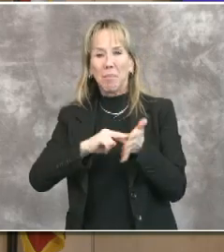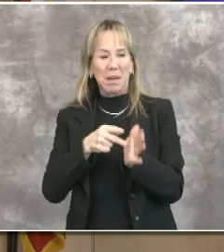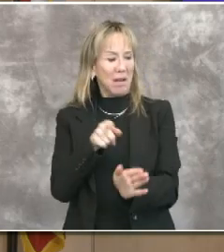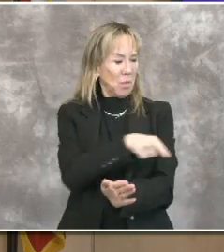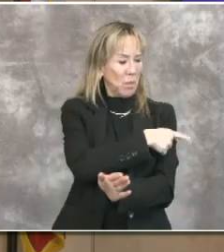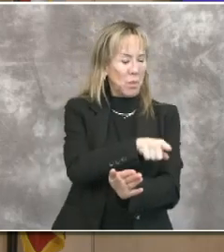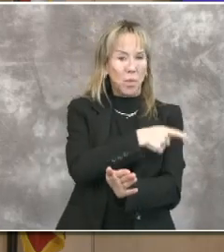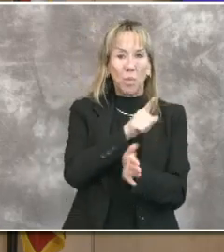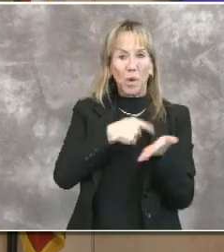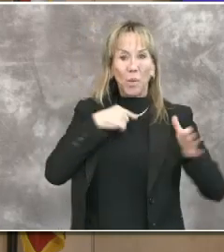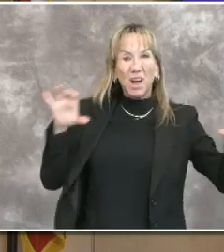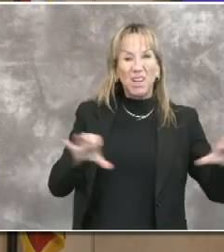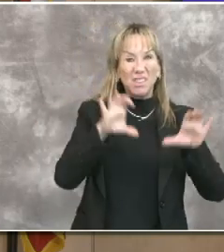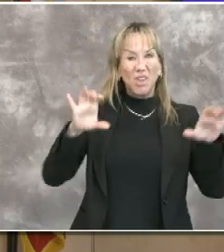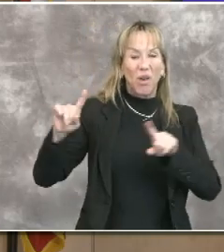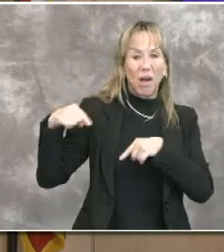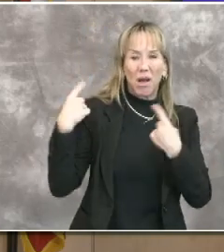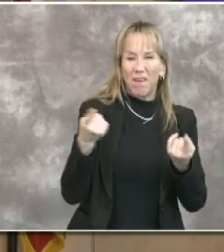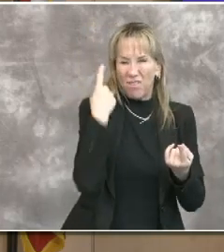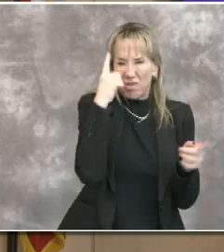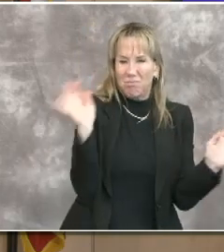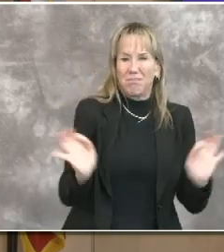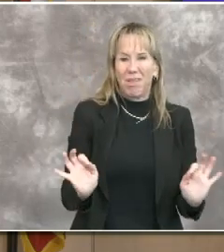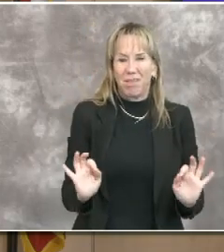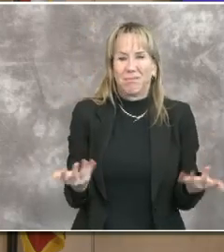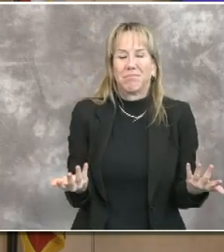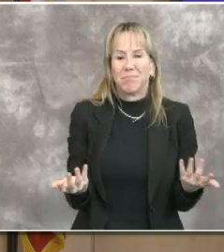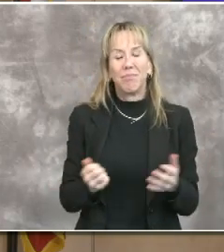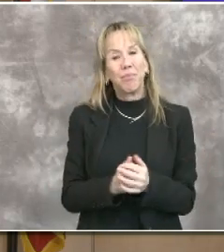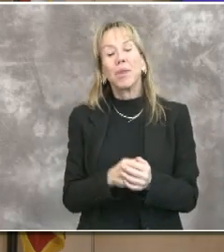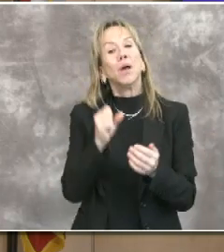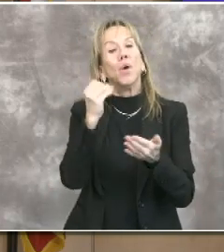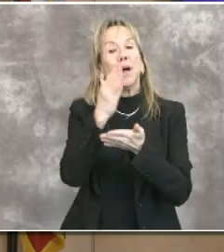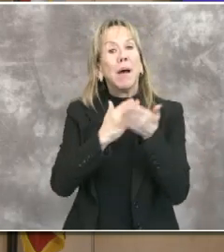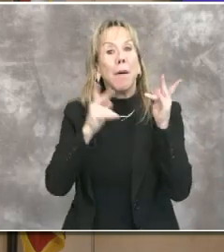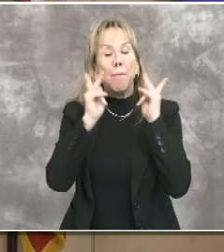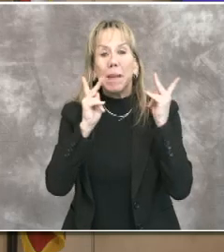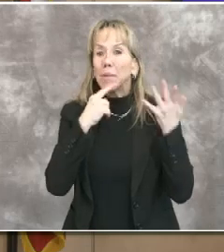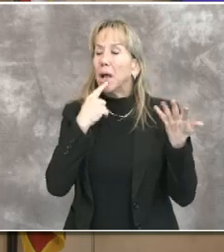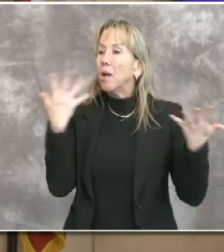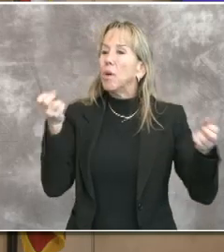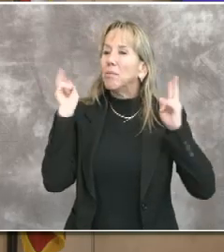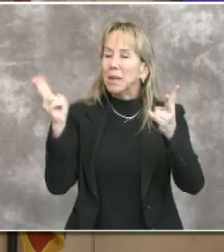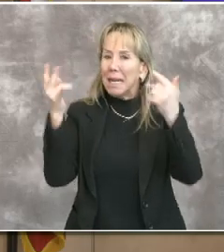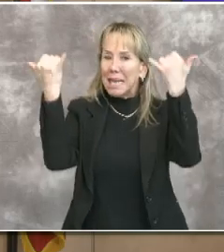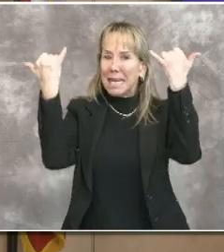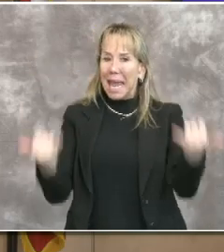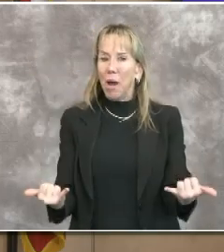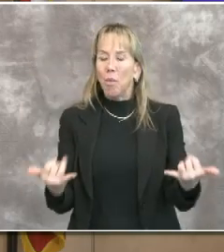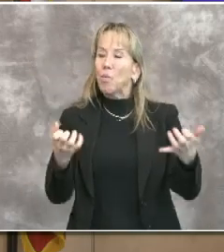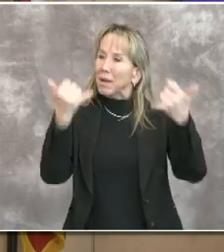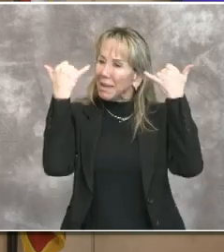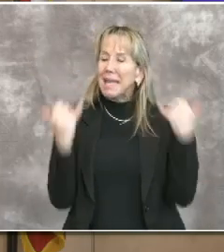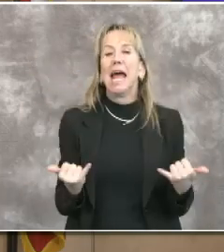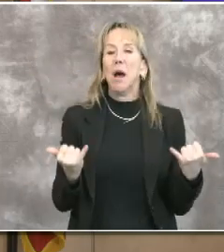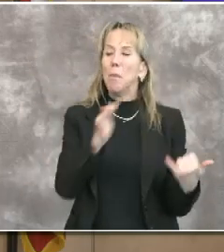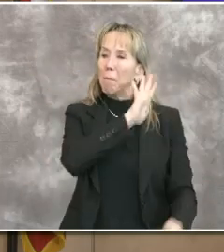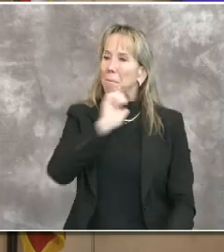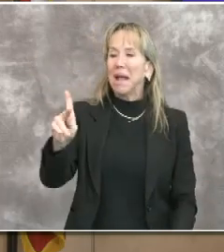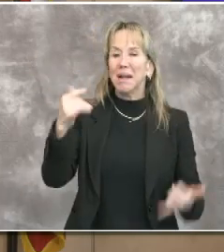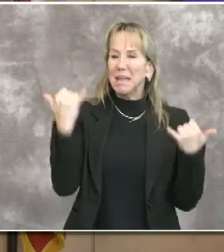made today. There are some out there who are calling for an immediate return to normal right now because our cases are